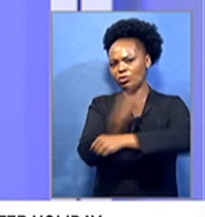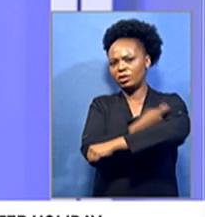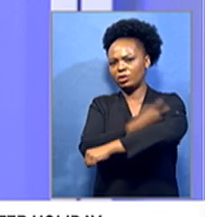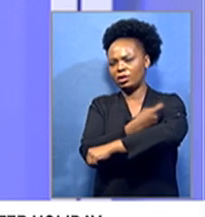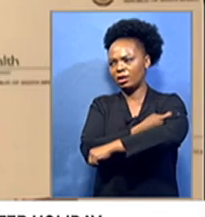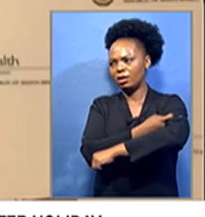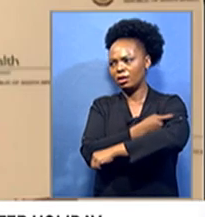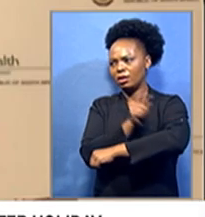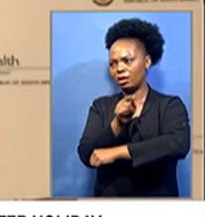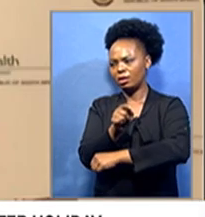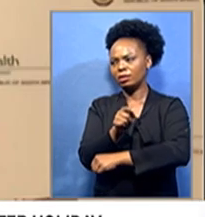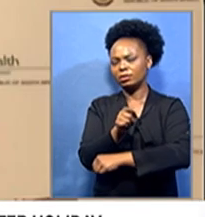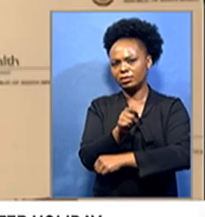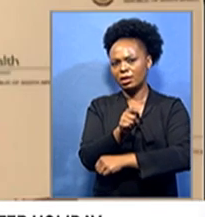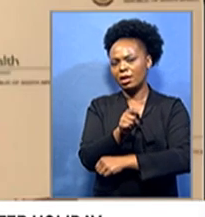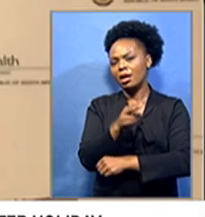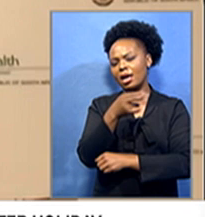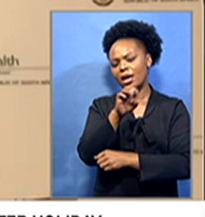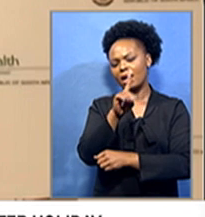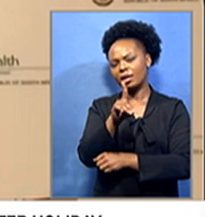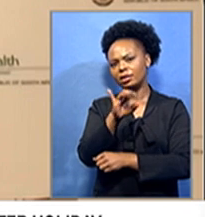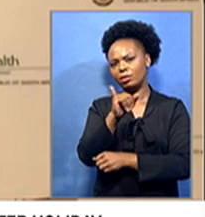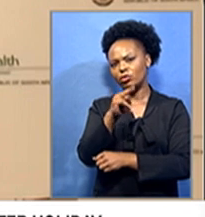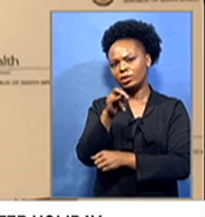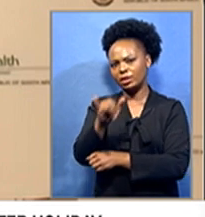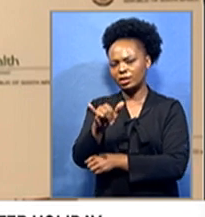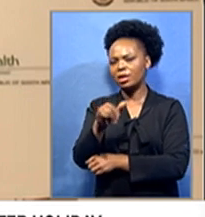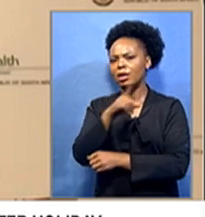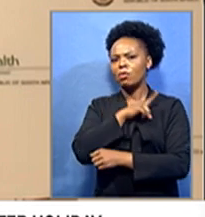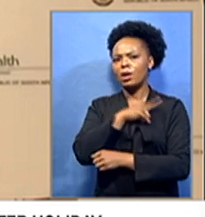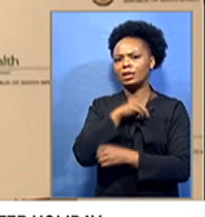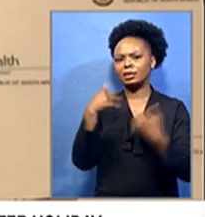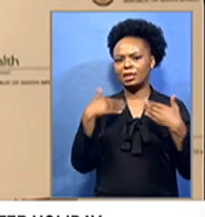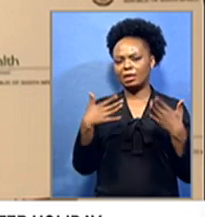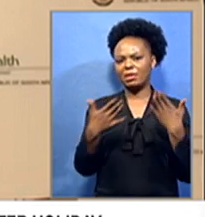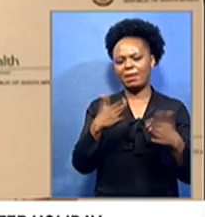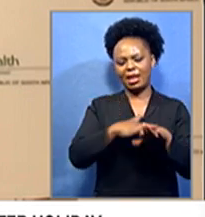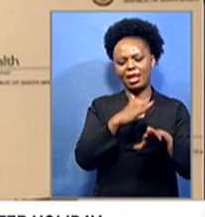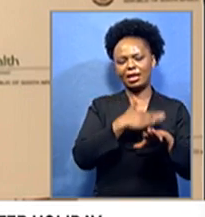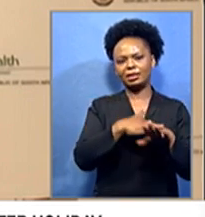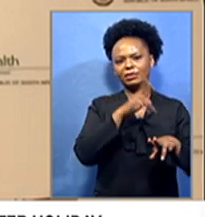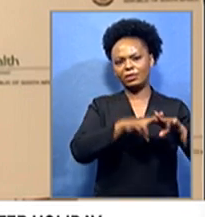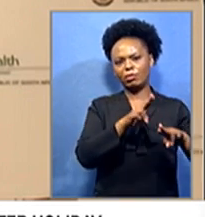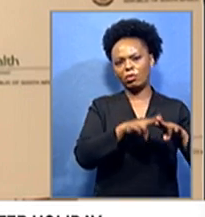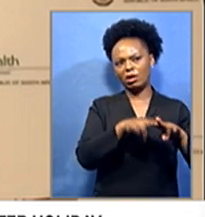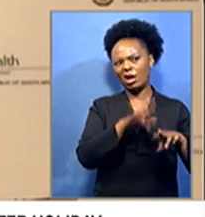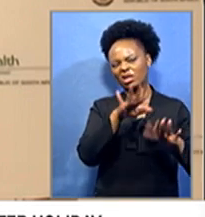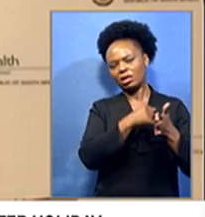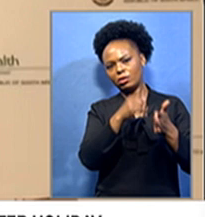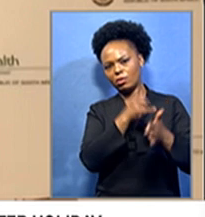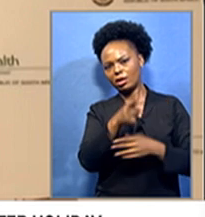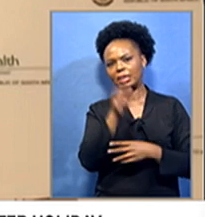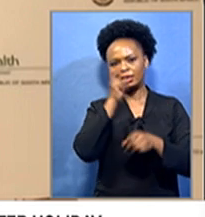the completion, because we didn't start in January, we still started late in February, we have to push it towards the early part